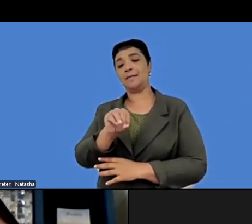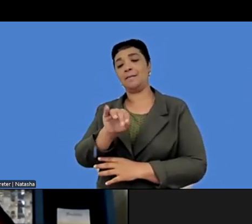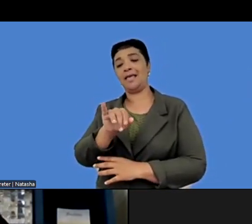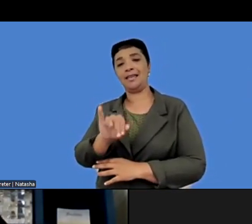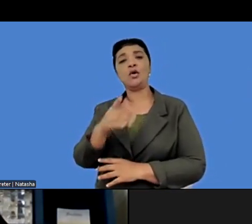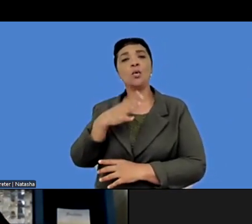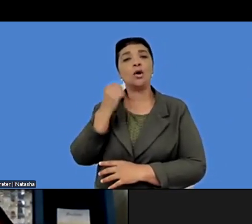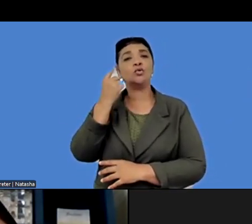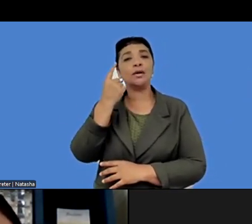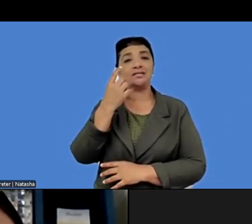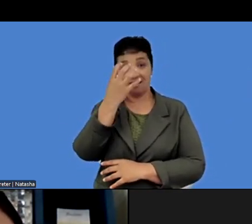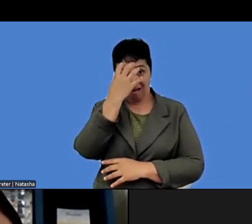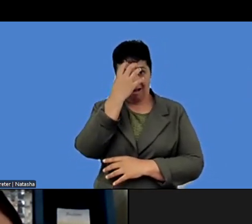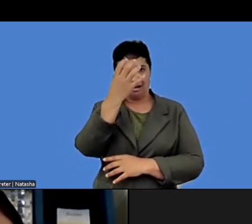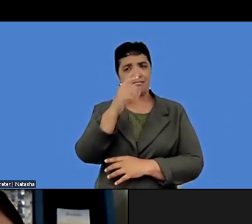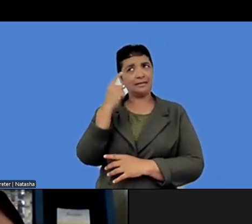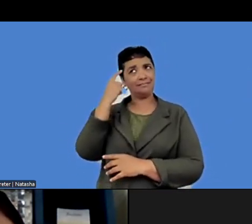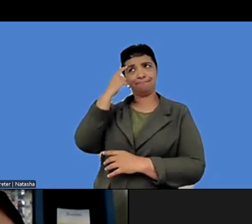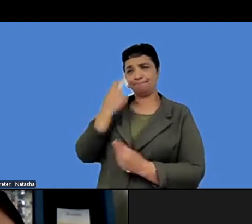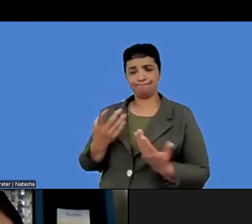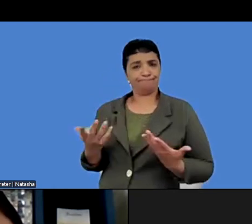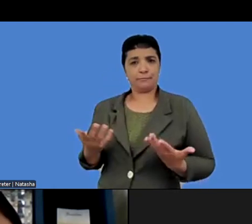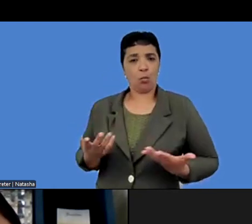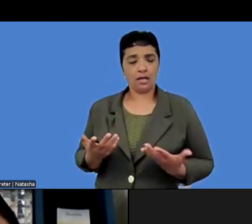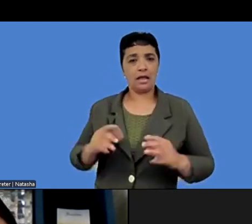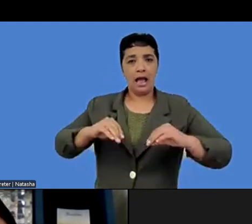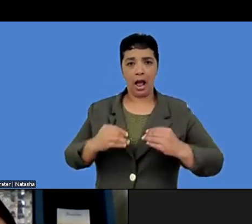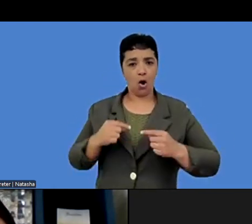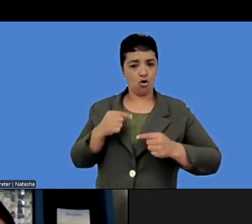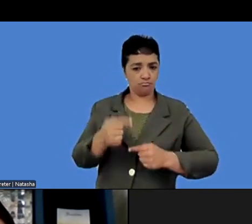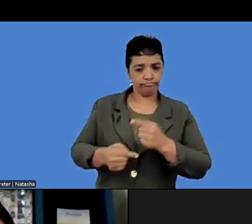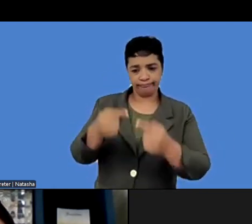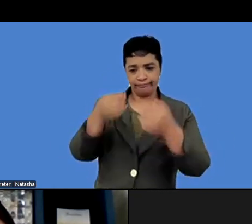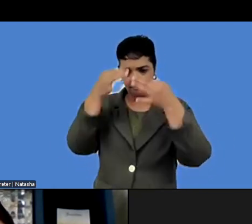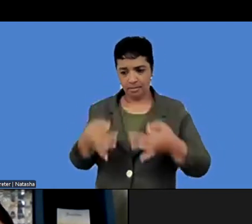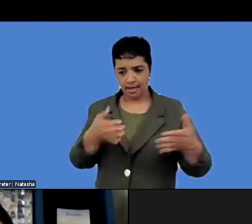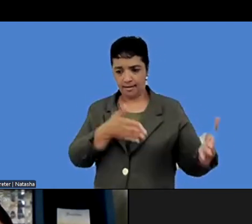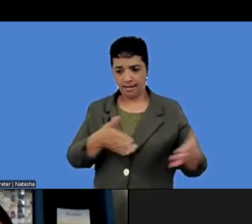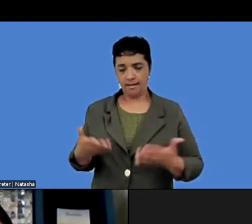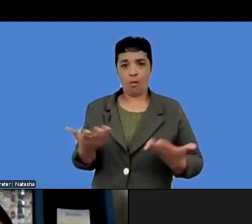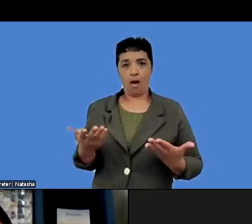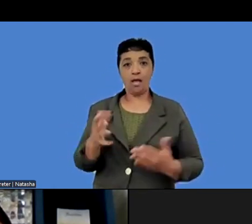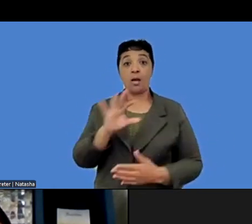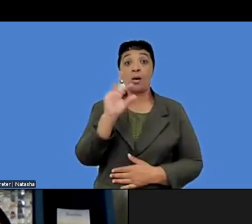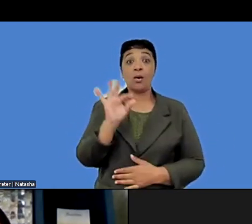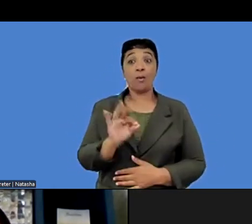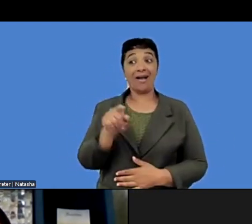Gauteng government's thoughts or the thought process behind it, because it doesn't actually